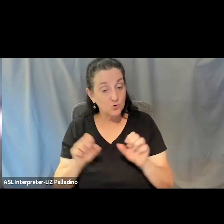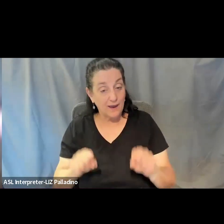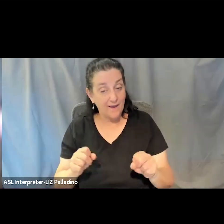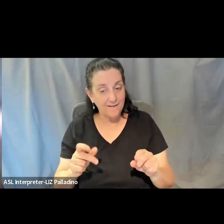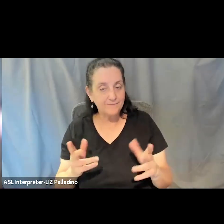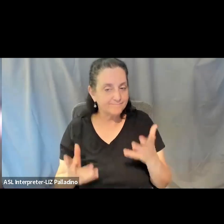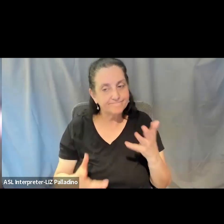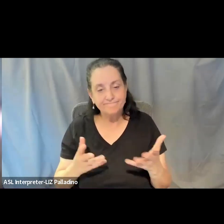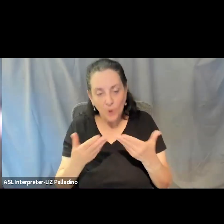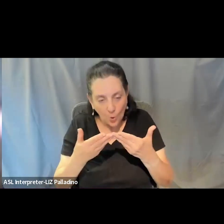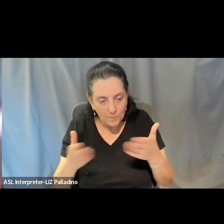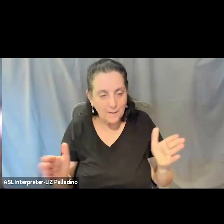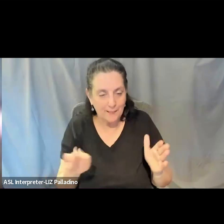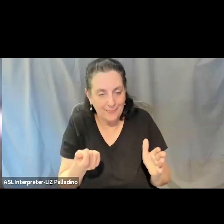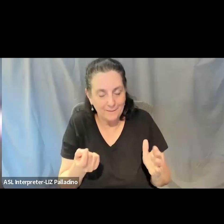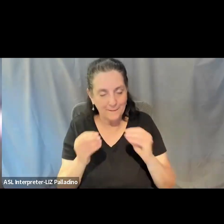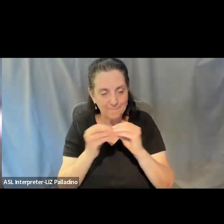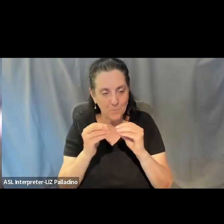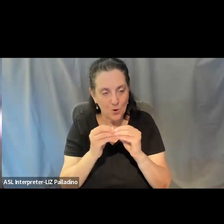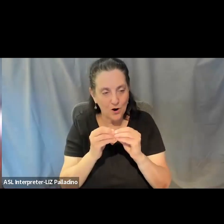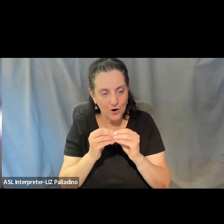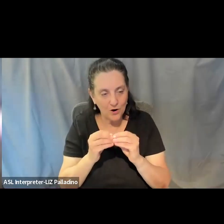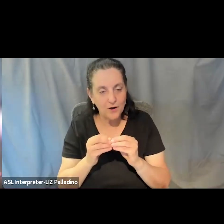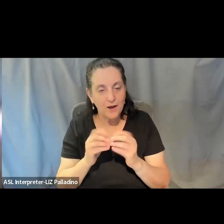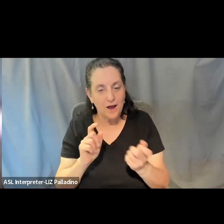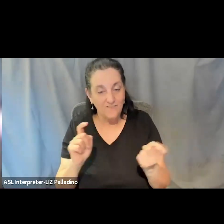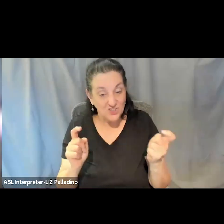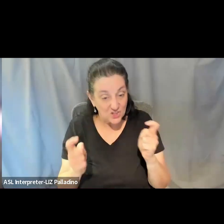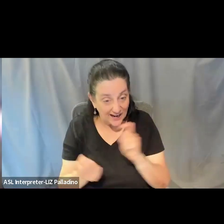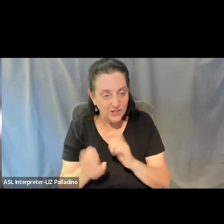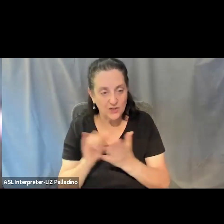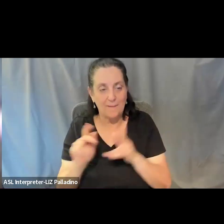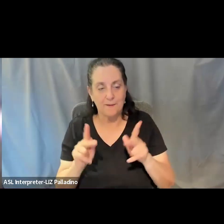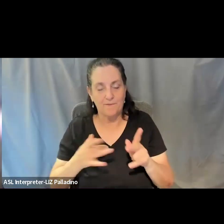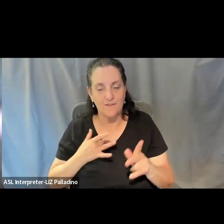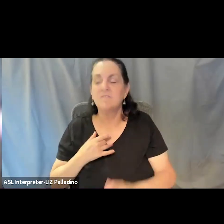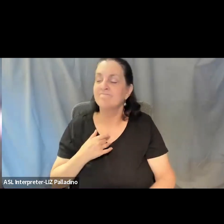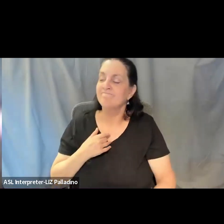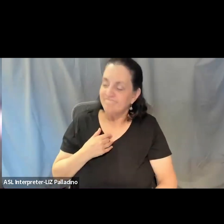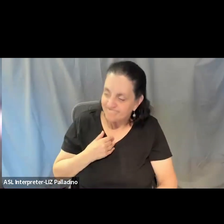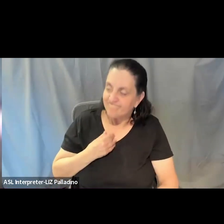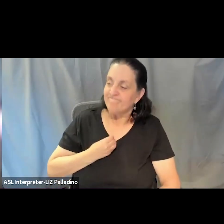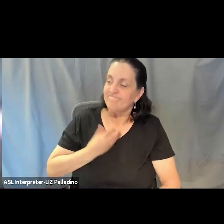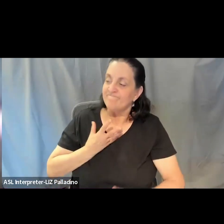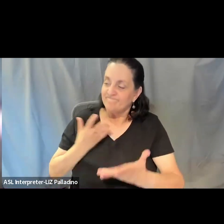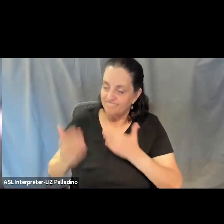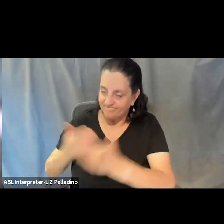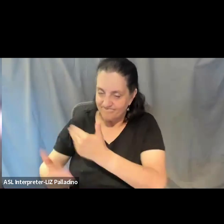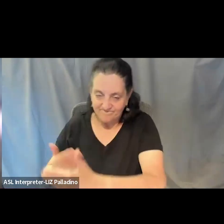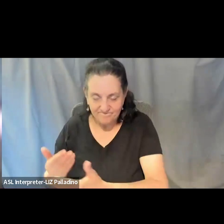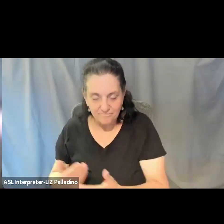more embodied epiphany so that people can make the change happen. And it's not just us